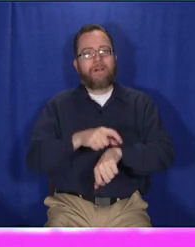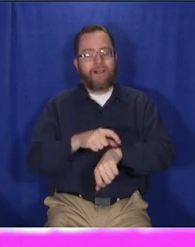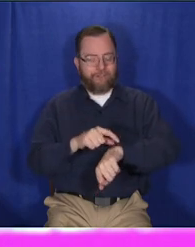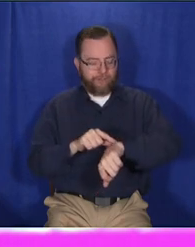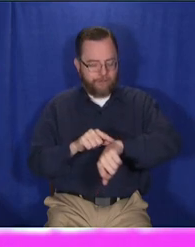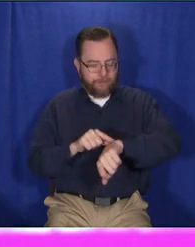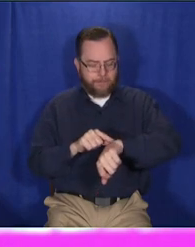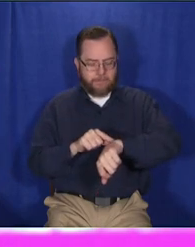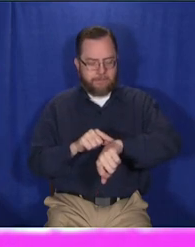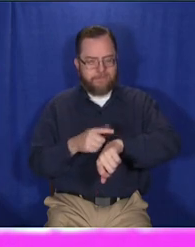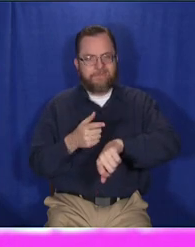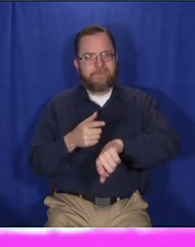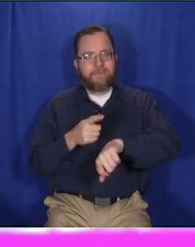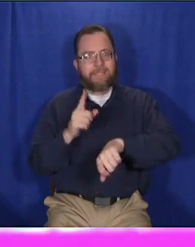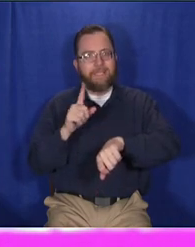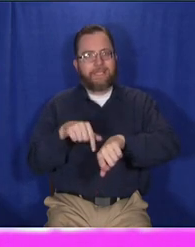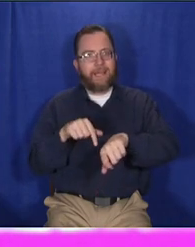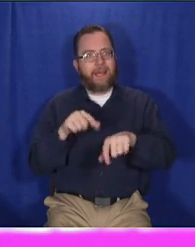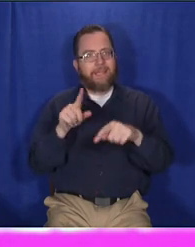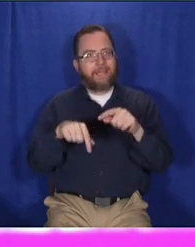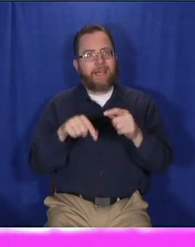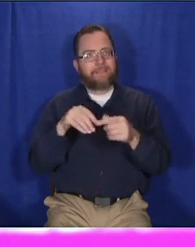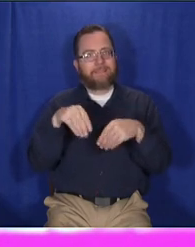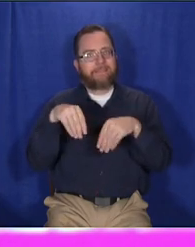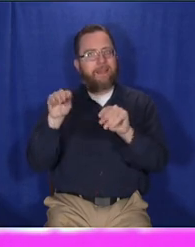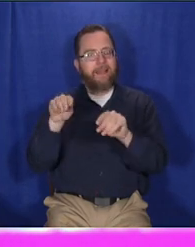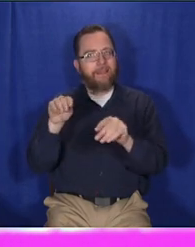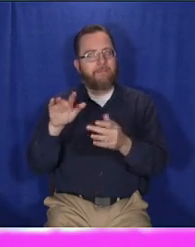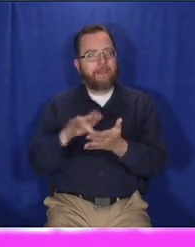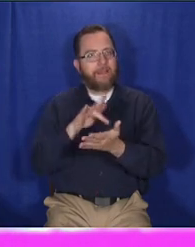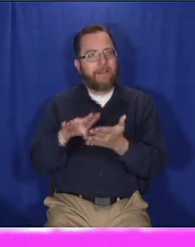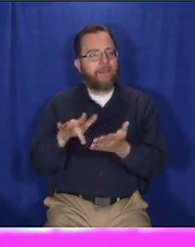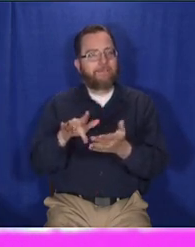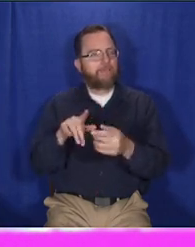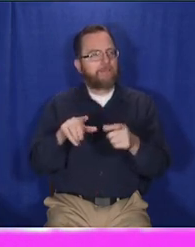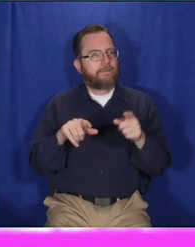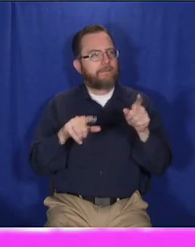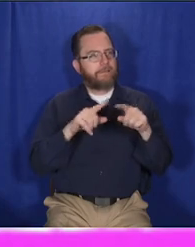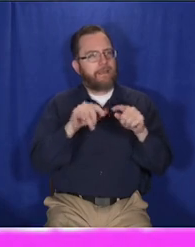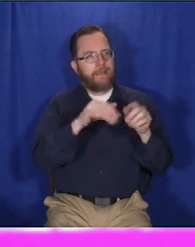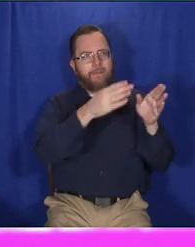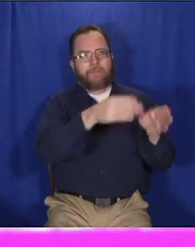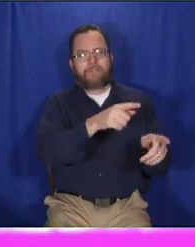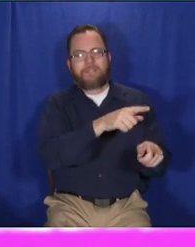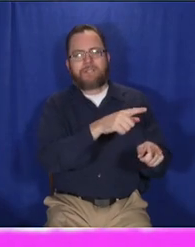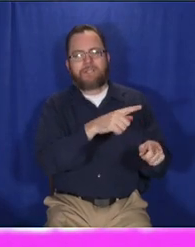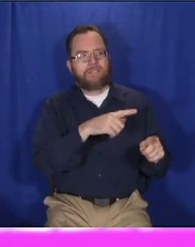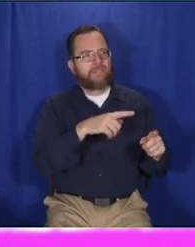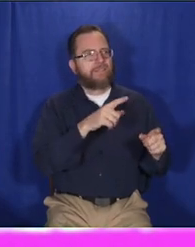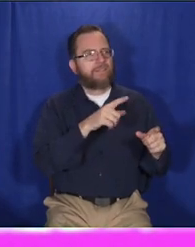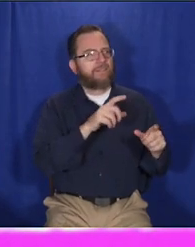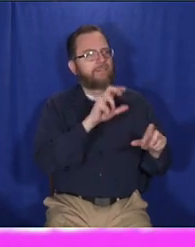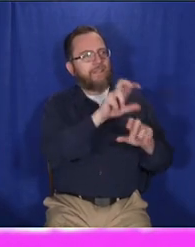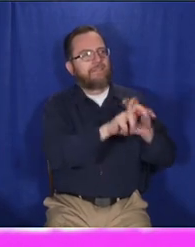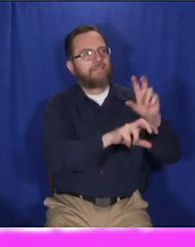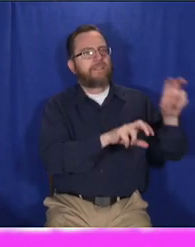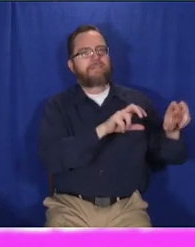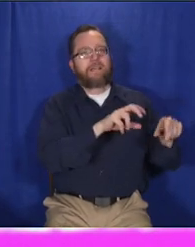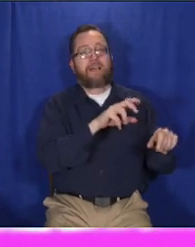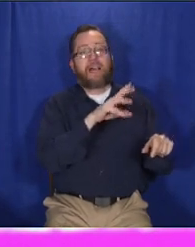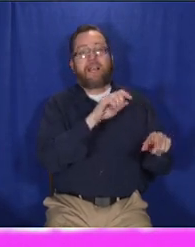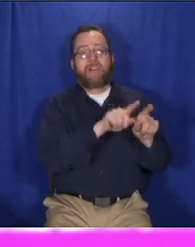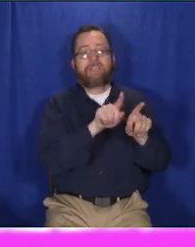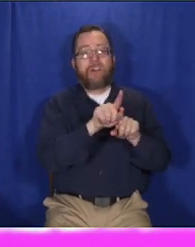different banking system. I didn't even know. Like, he just lives off the interest that he makes from his savings